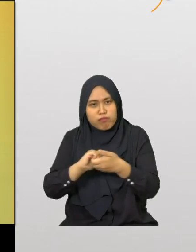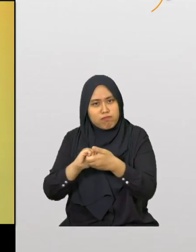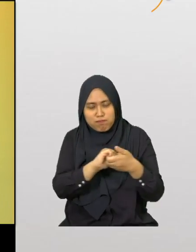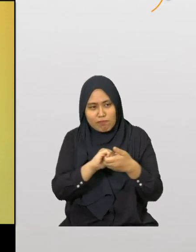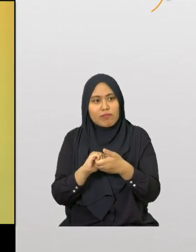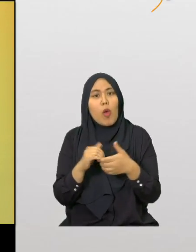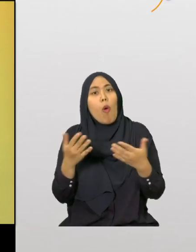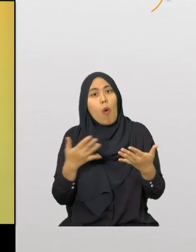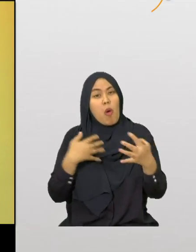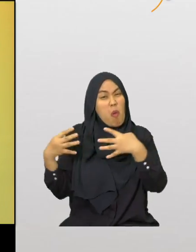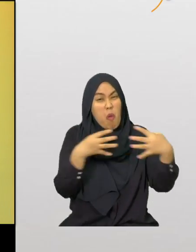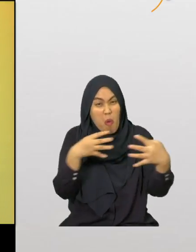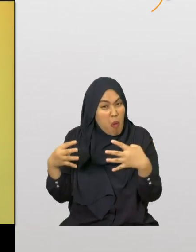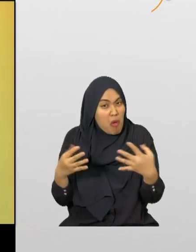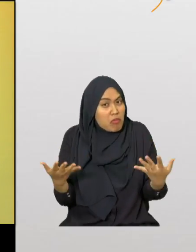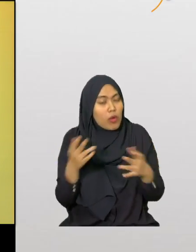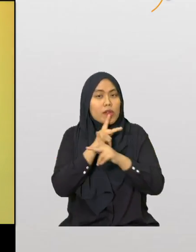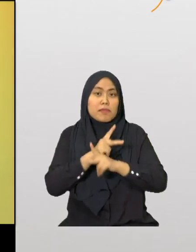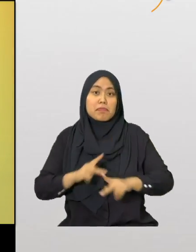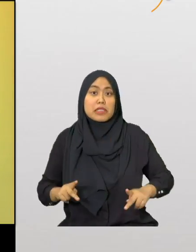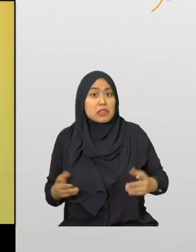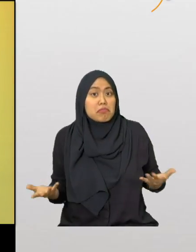Will there be war or peace?